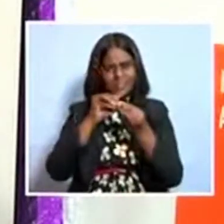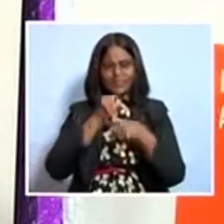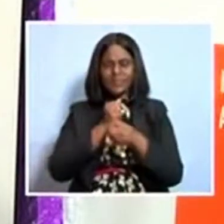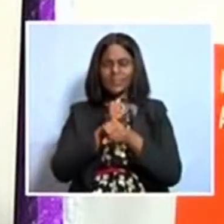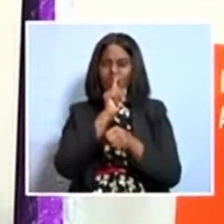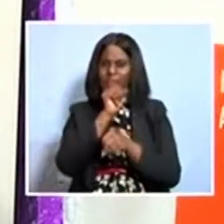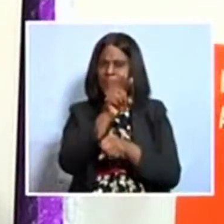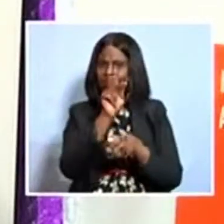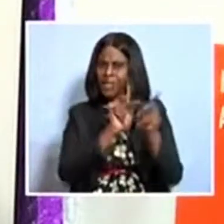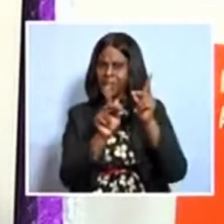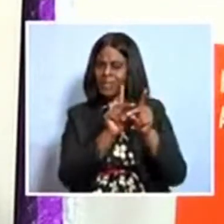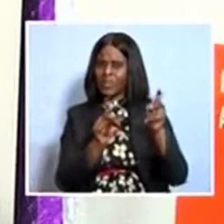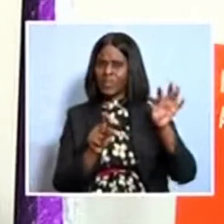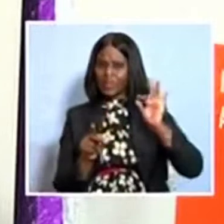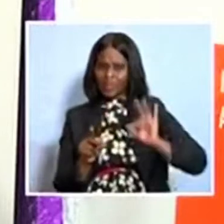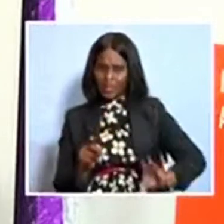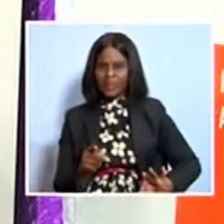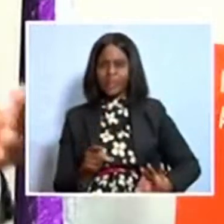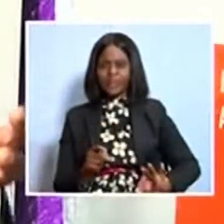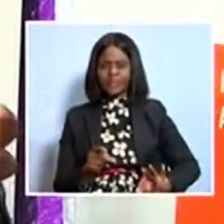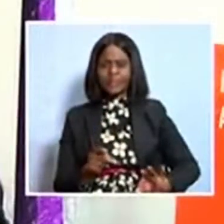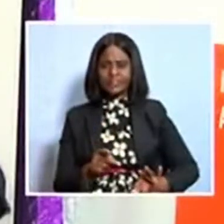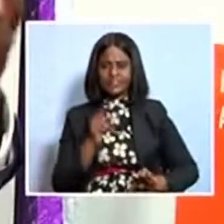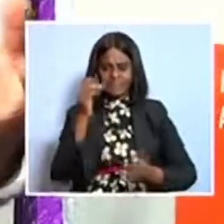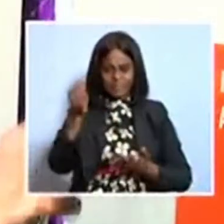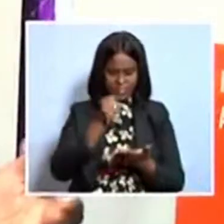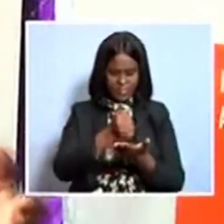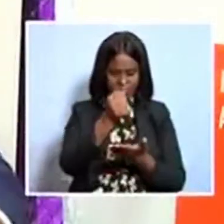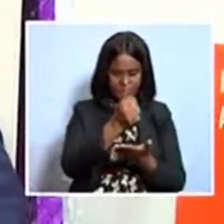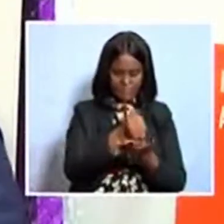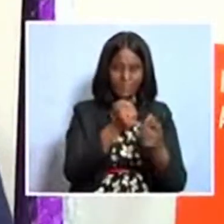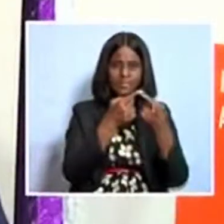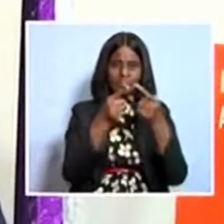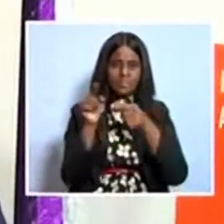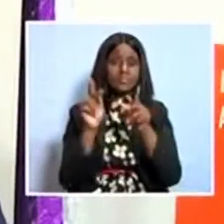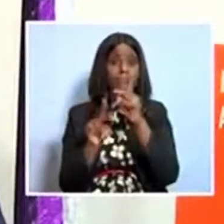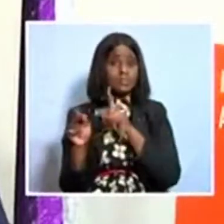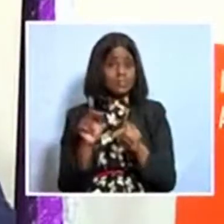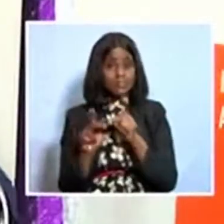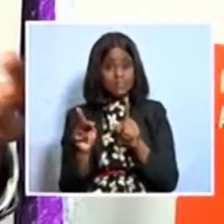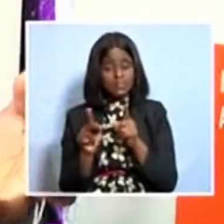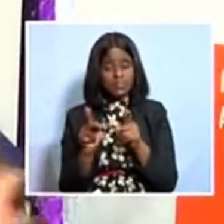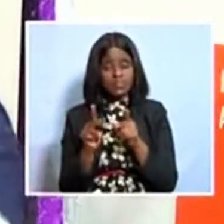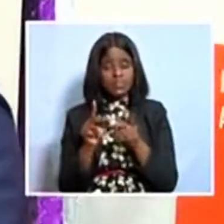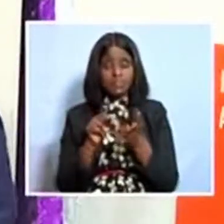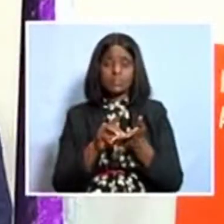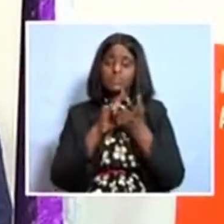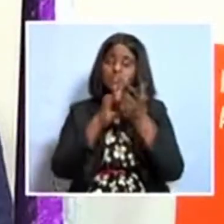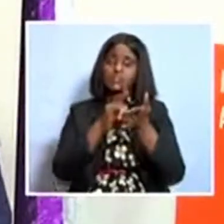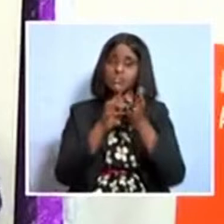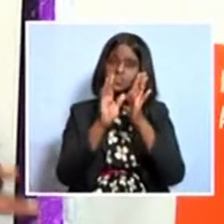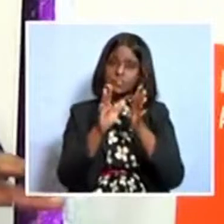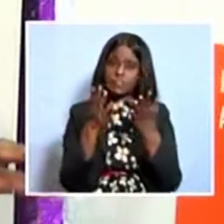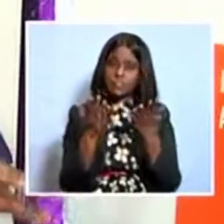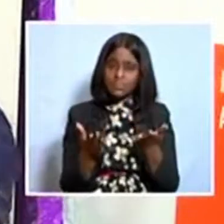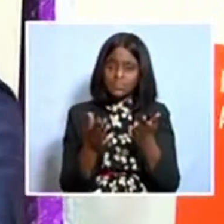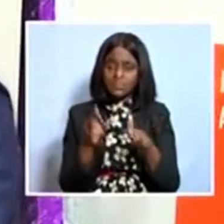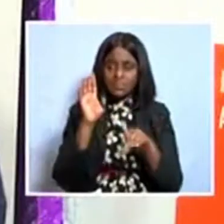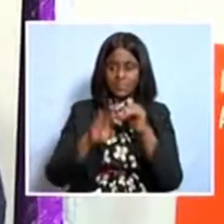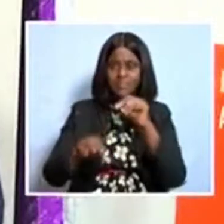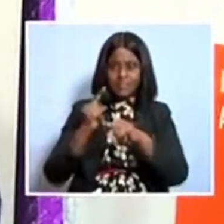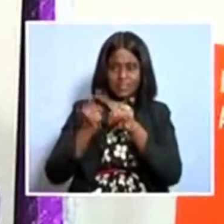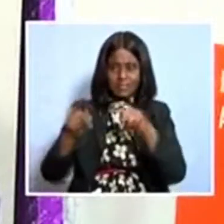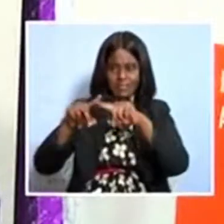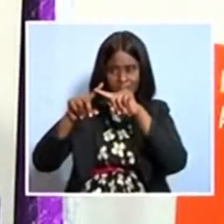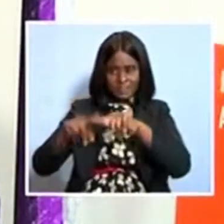the people of Kaumbe benefit, engaging various stakeholders, cooperating partners, than just depending